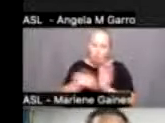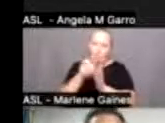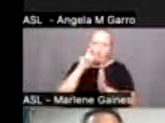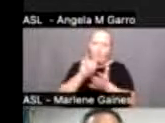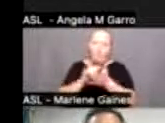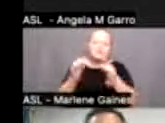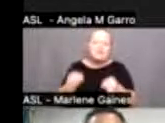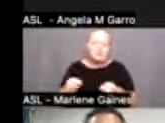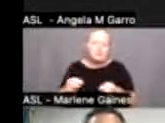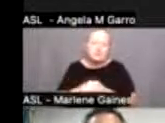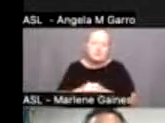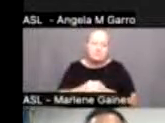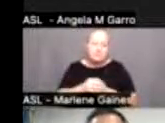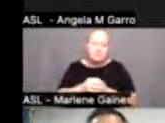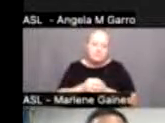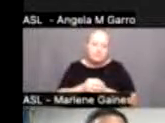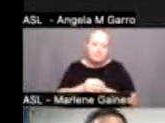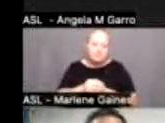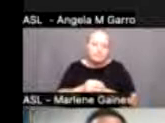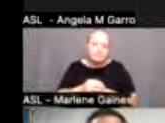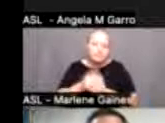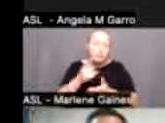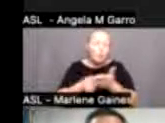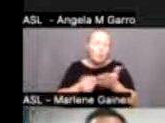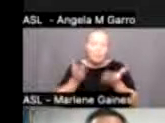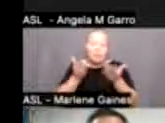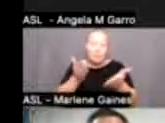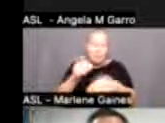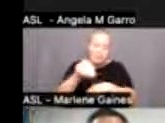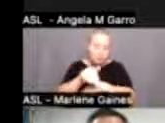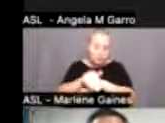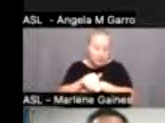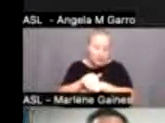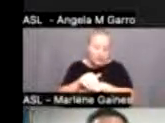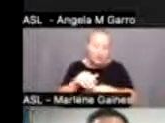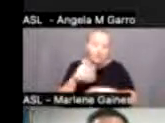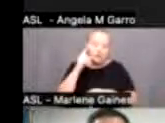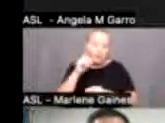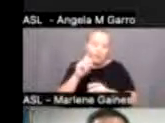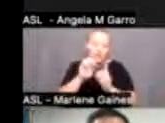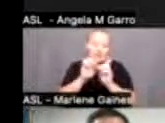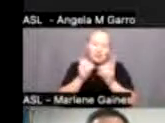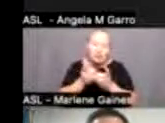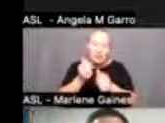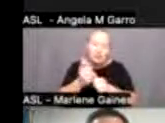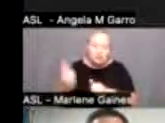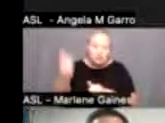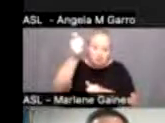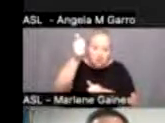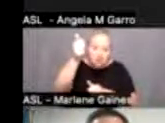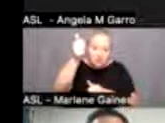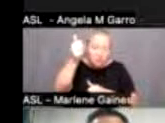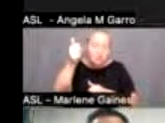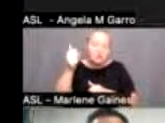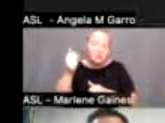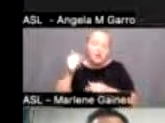decisions. So what is up for recommendation this evening is for district administration